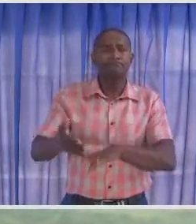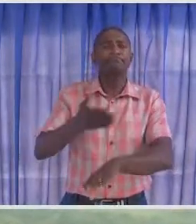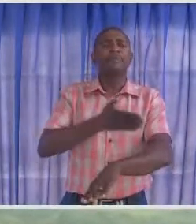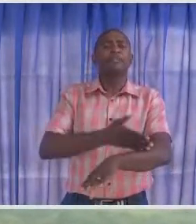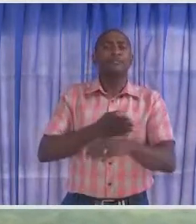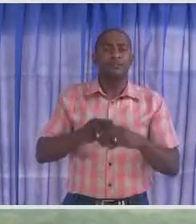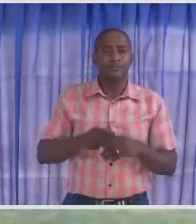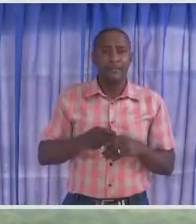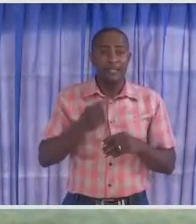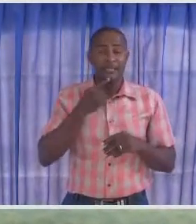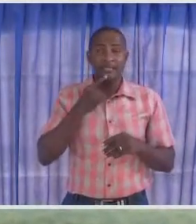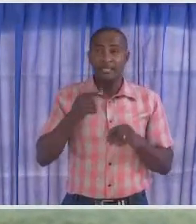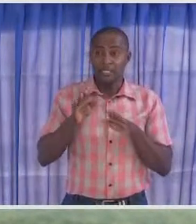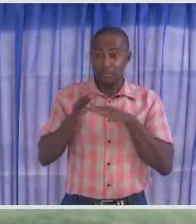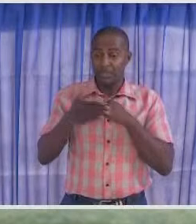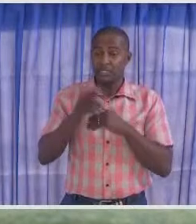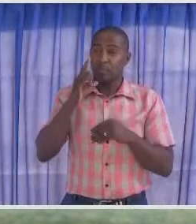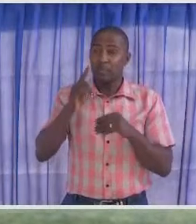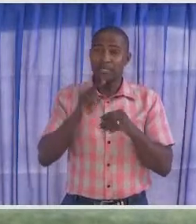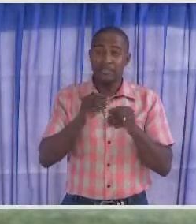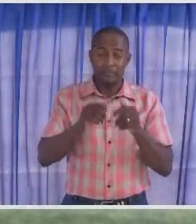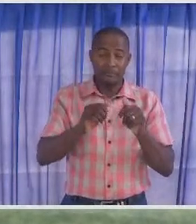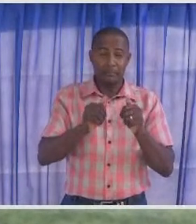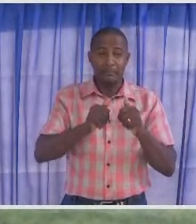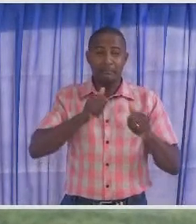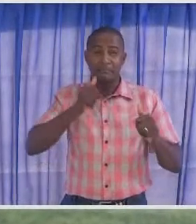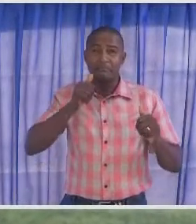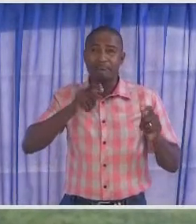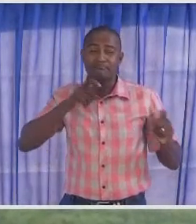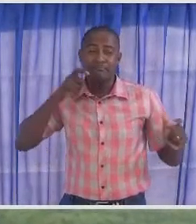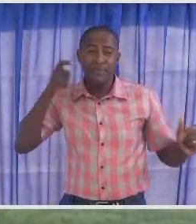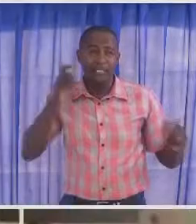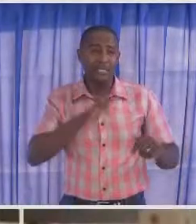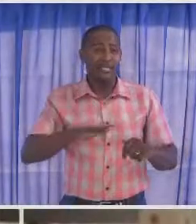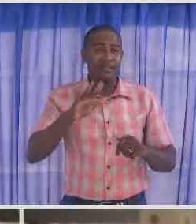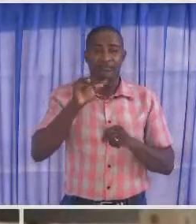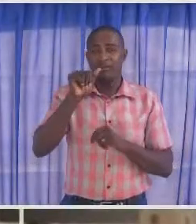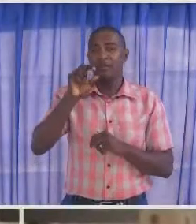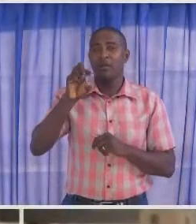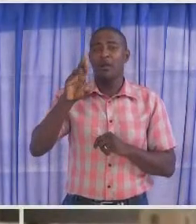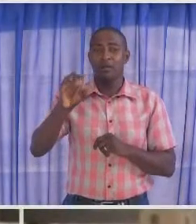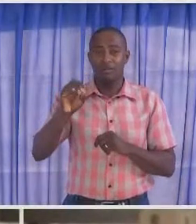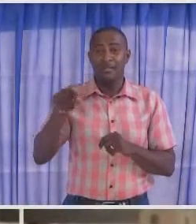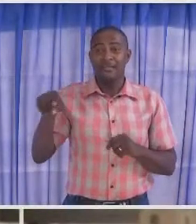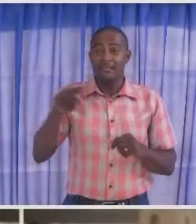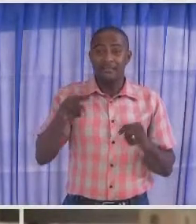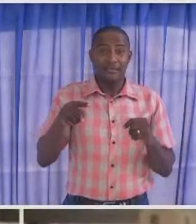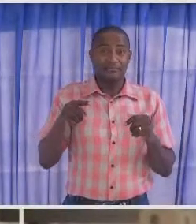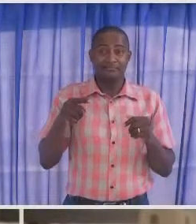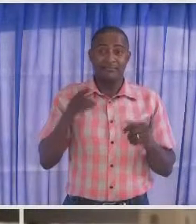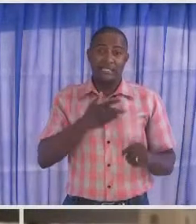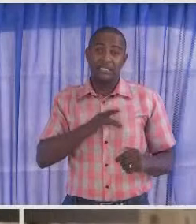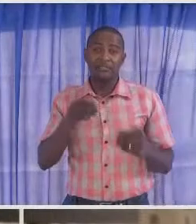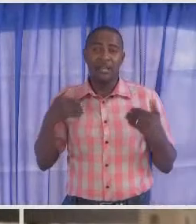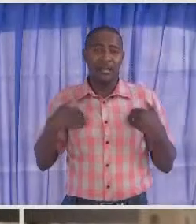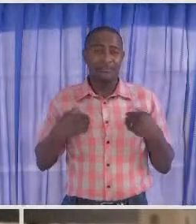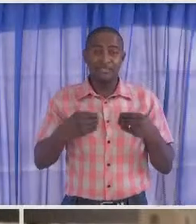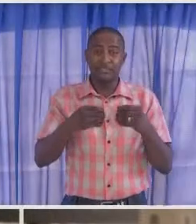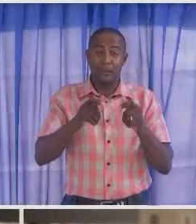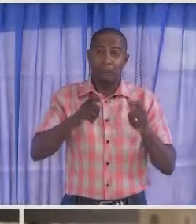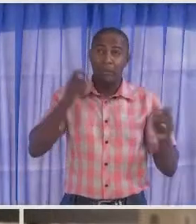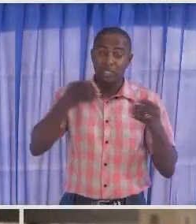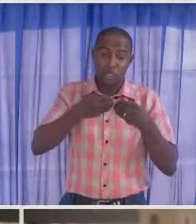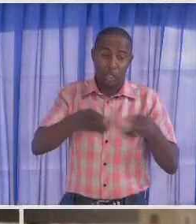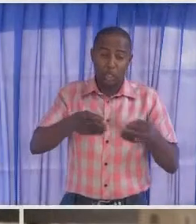Western Jamaica is one of the major areas that have been focusing on agro production. They tend to have the largest losses when you come on to glut in the market